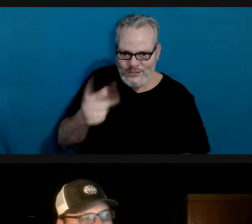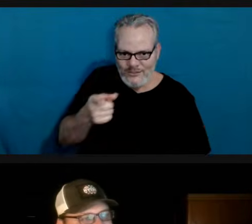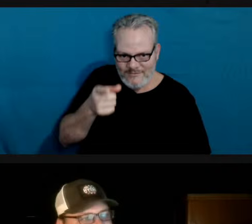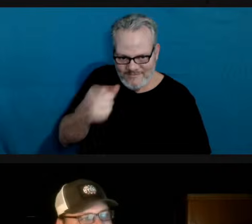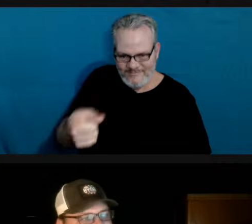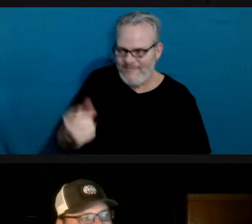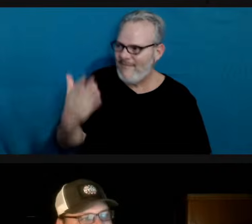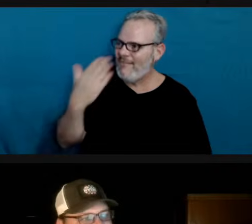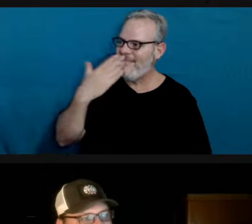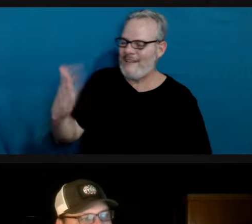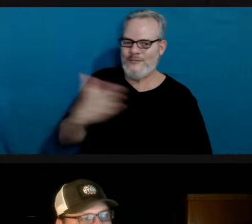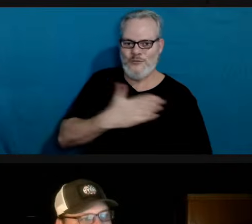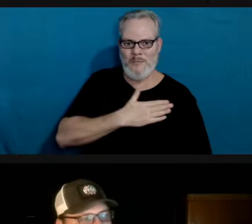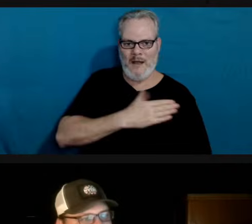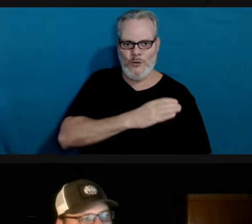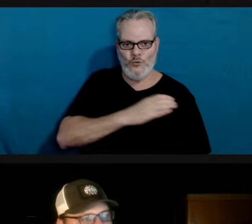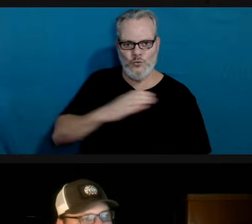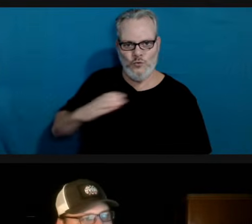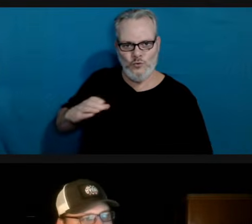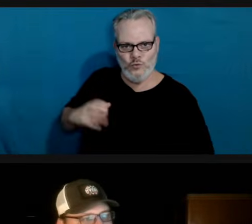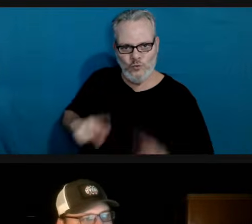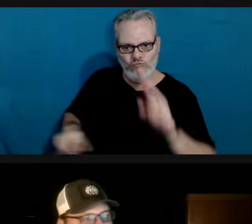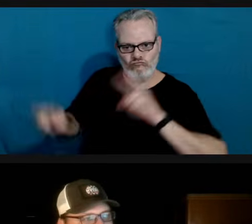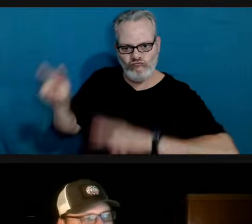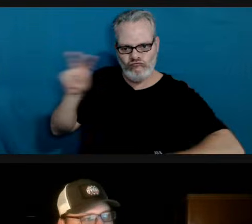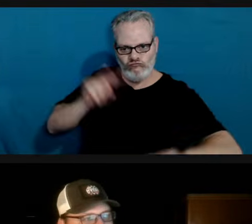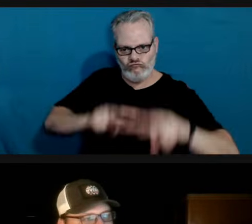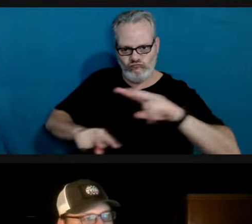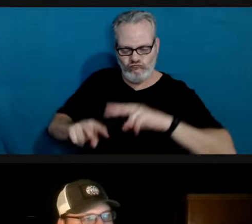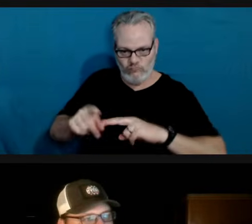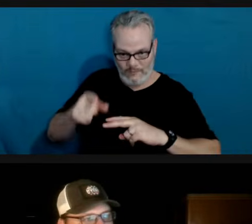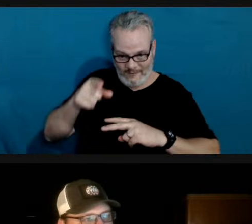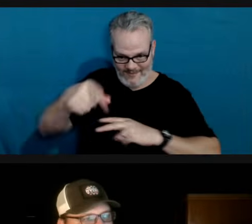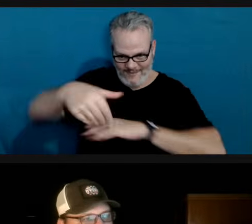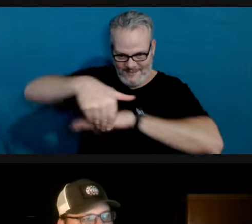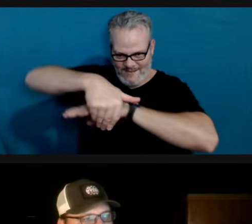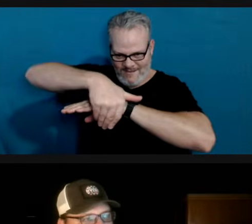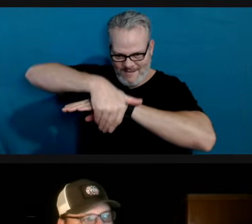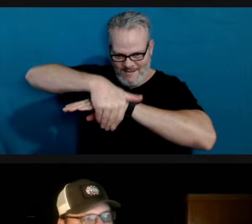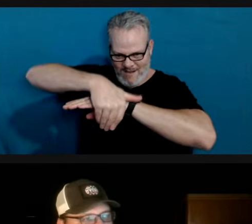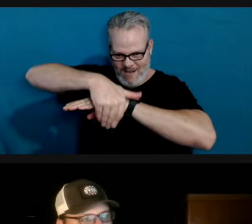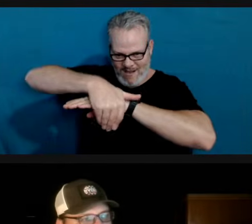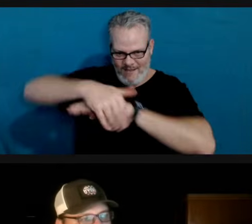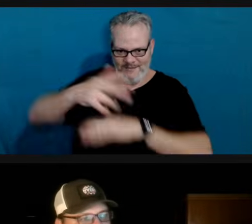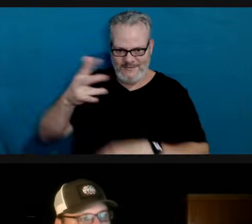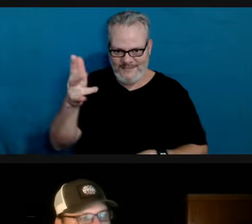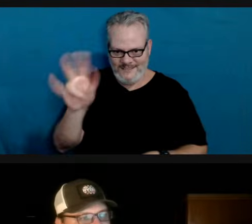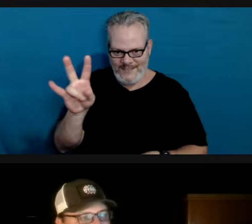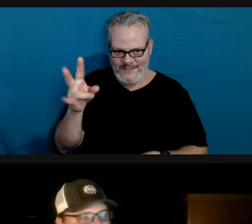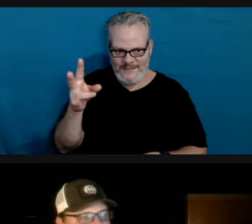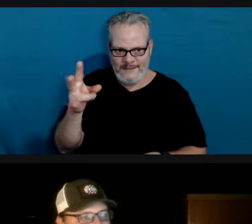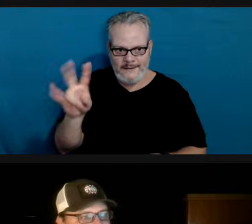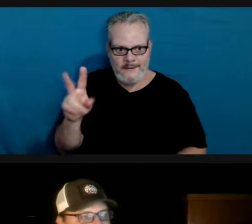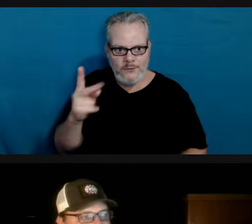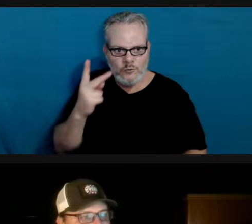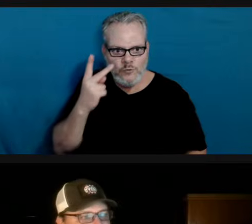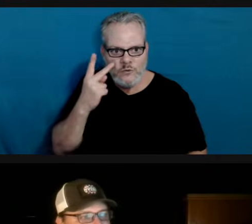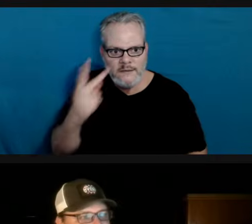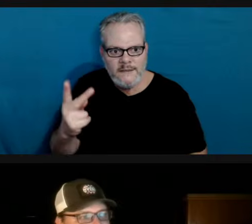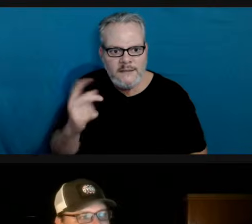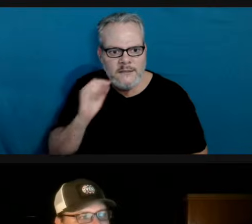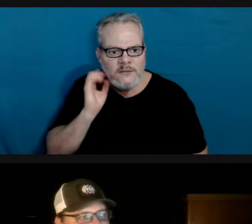that keep an eye on things. This is a morning shot or an evening shot on the 17th, and you can see the